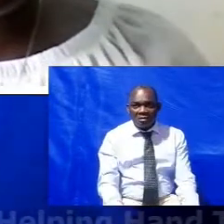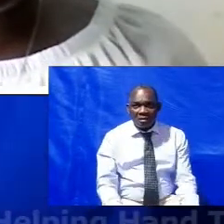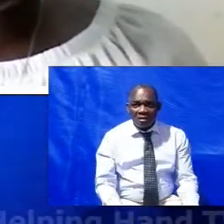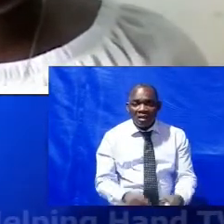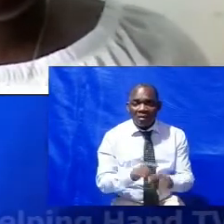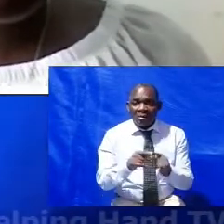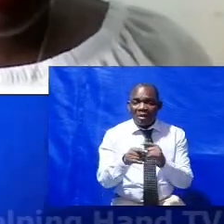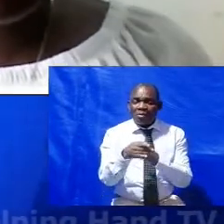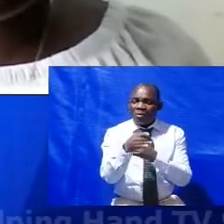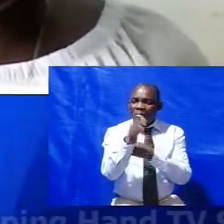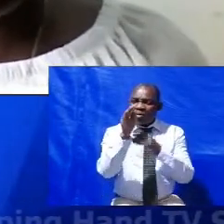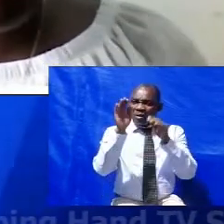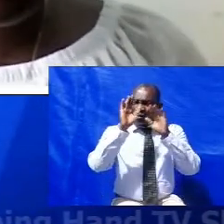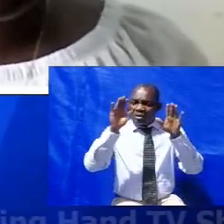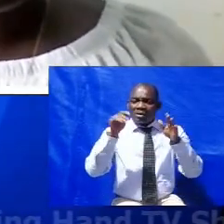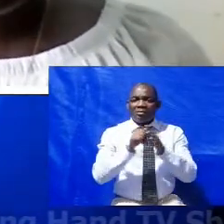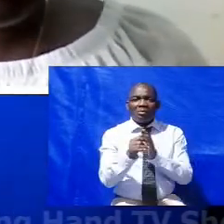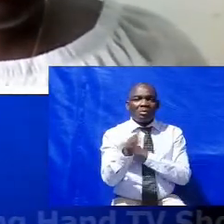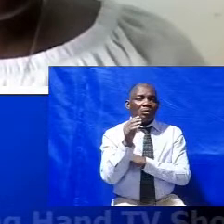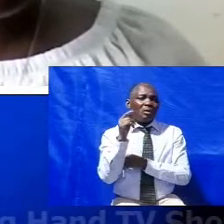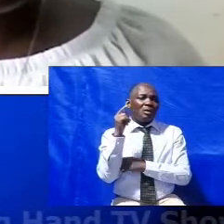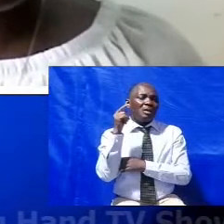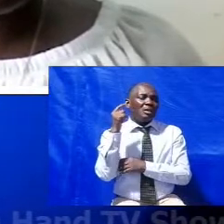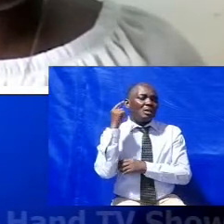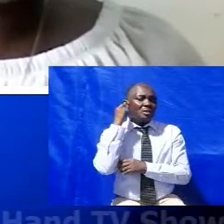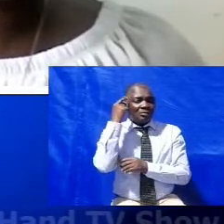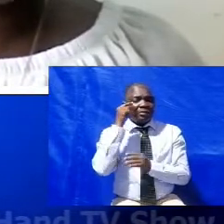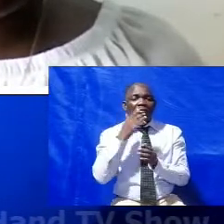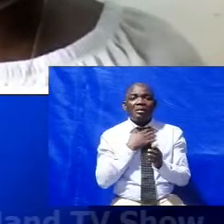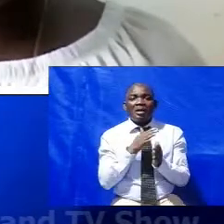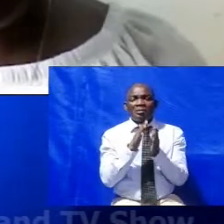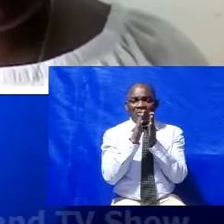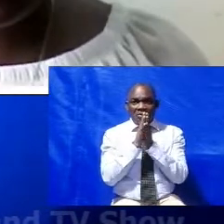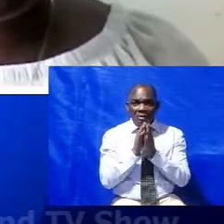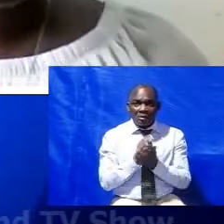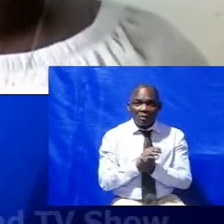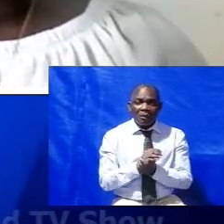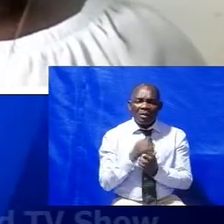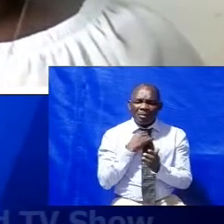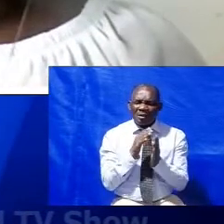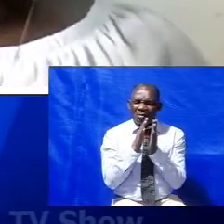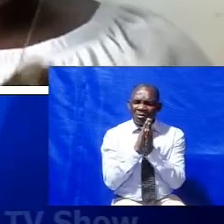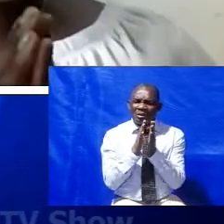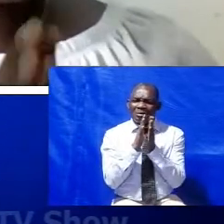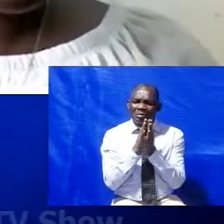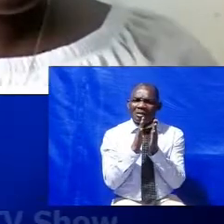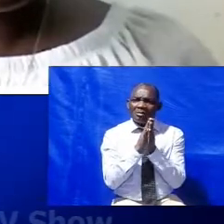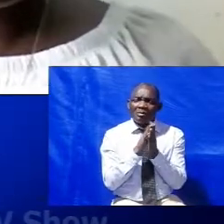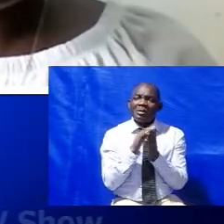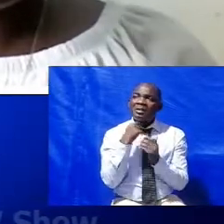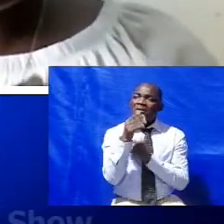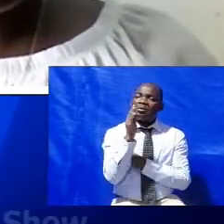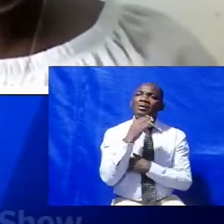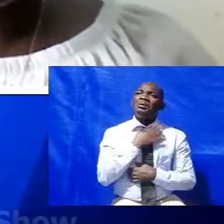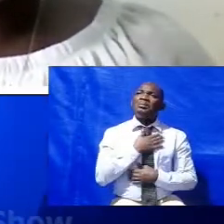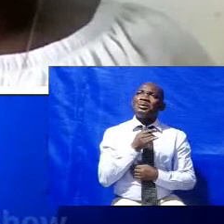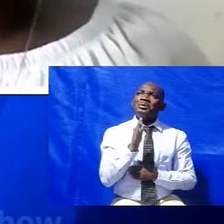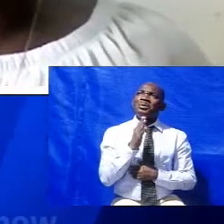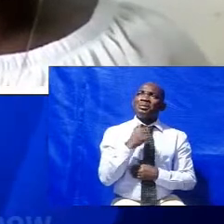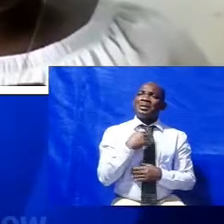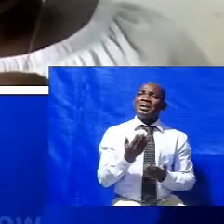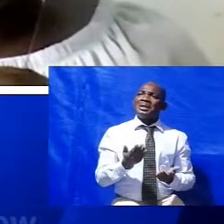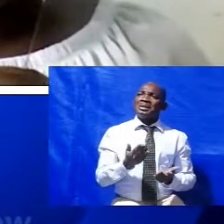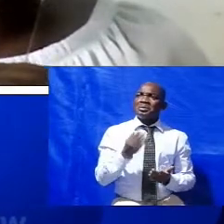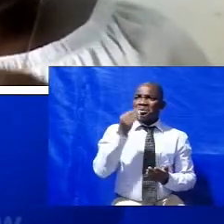we say that miracles happen and God still answers prayers, yeah, it is very true. Yeah. Because I prayed and I just told God out